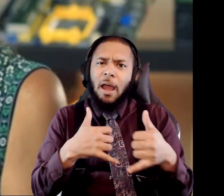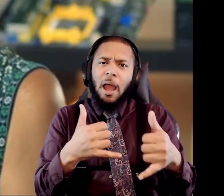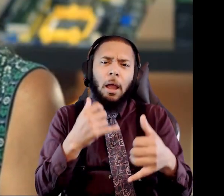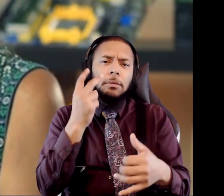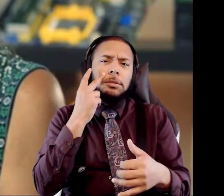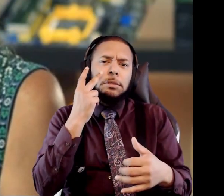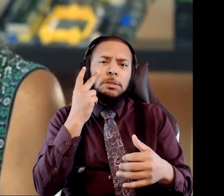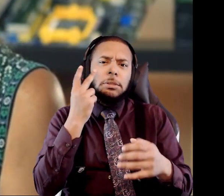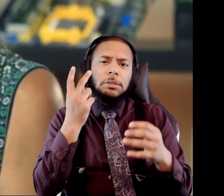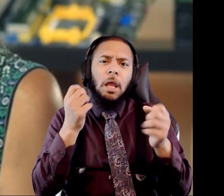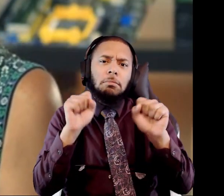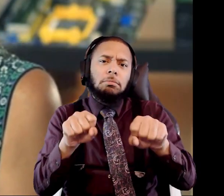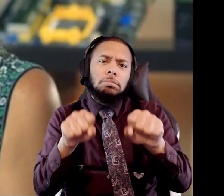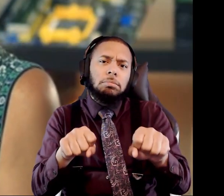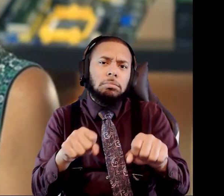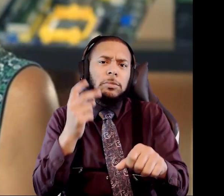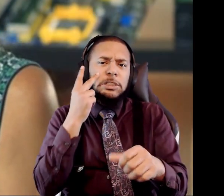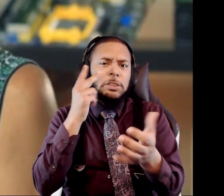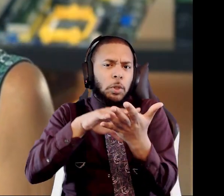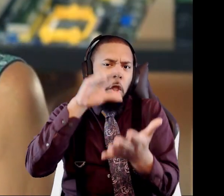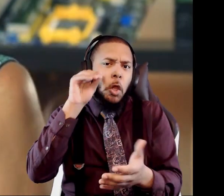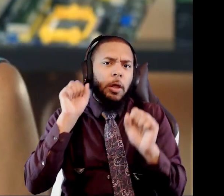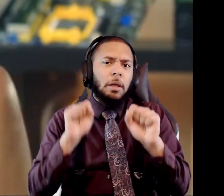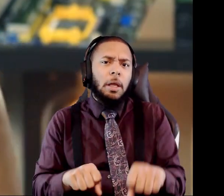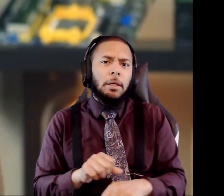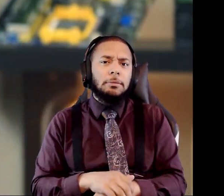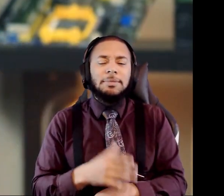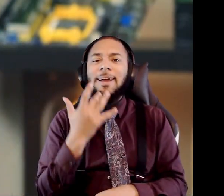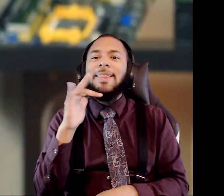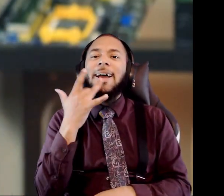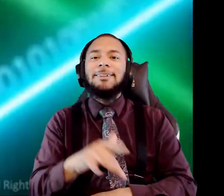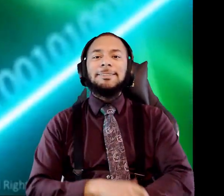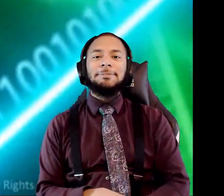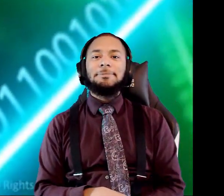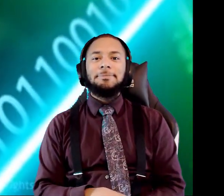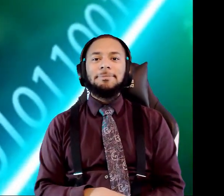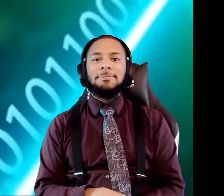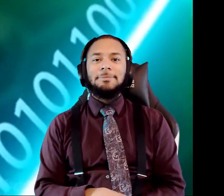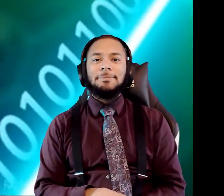what you can come up with and see what you can learn. Good luck.